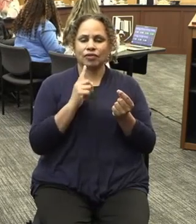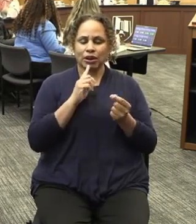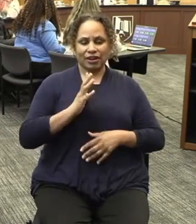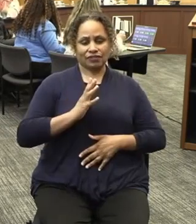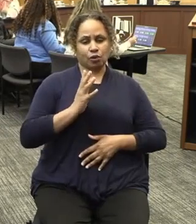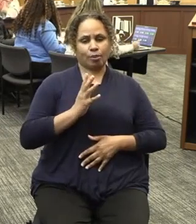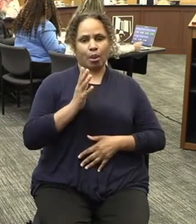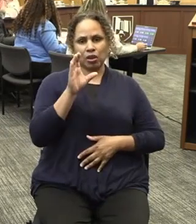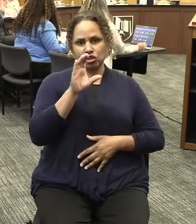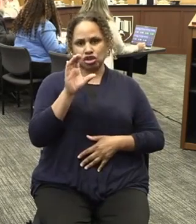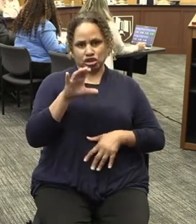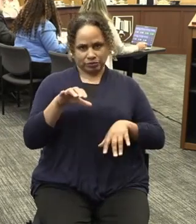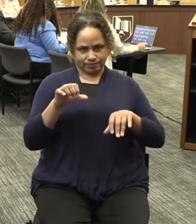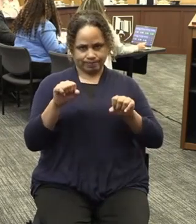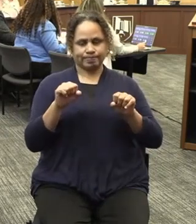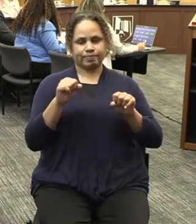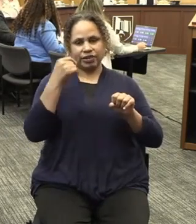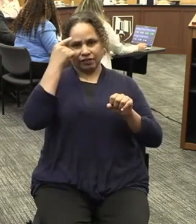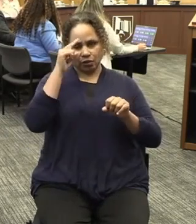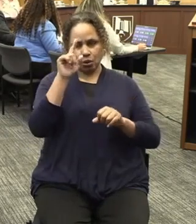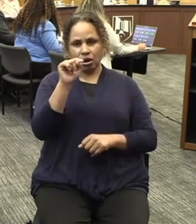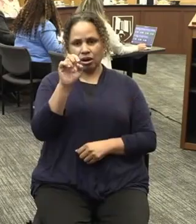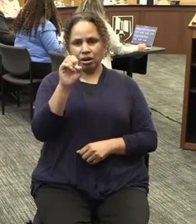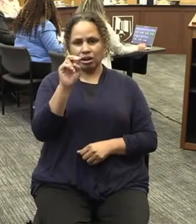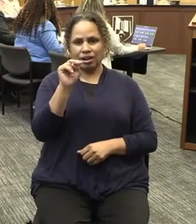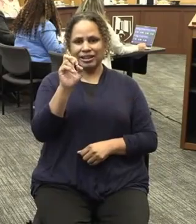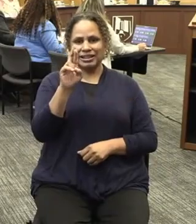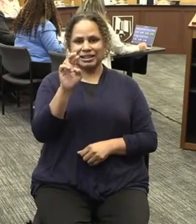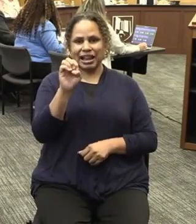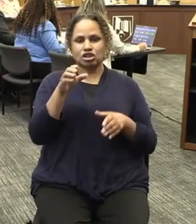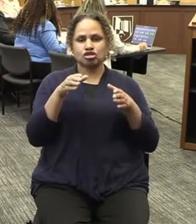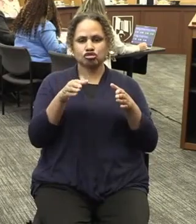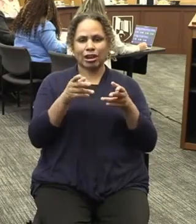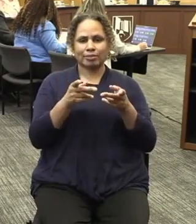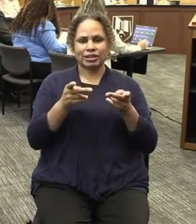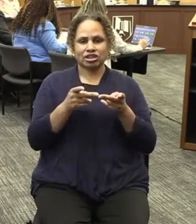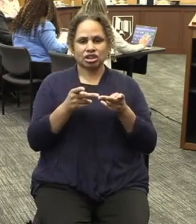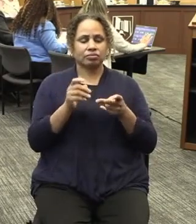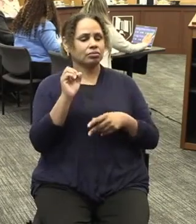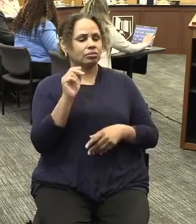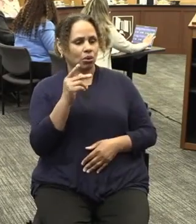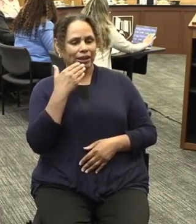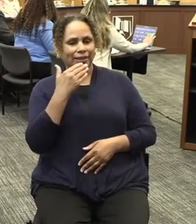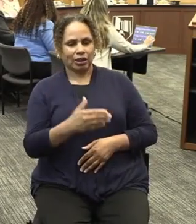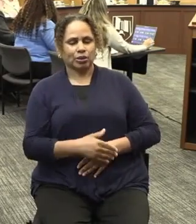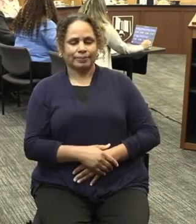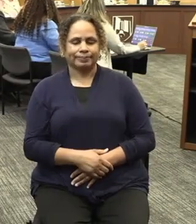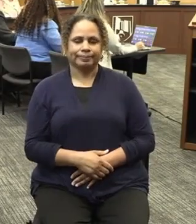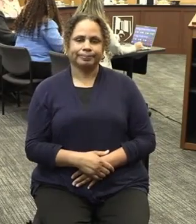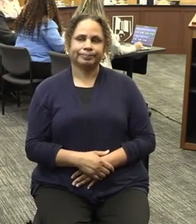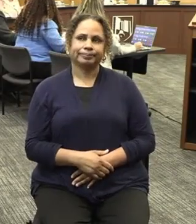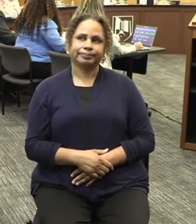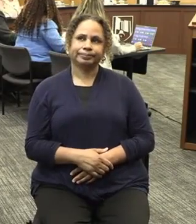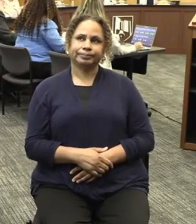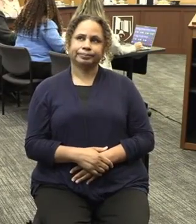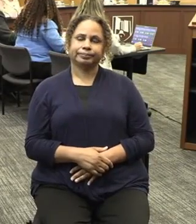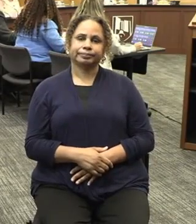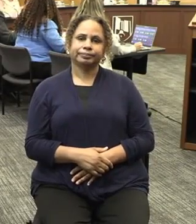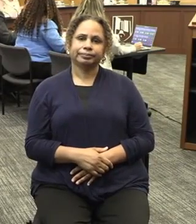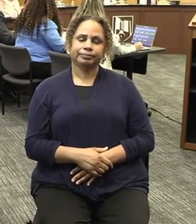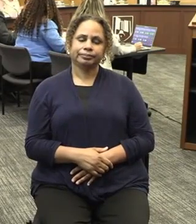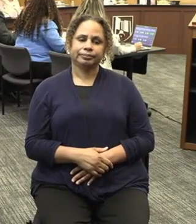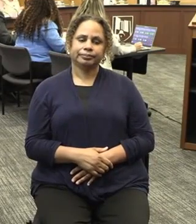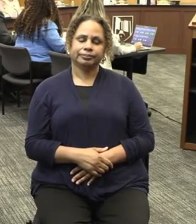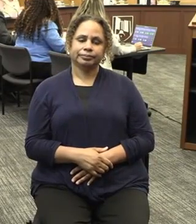search for the Got it. tenured track Got it. position. Okay, thank you. We can- Now we can vote.